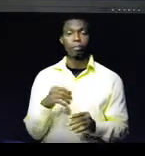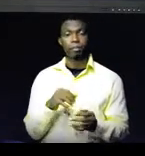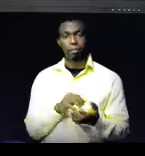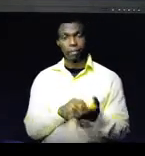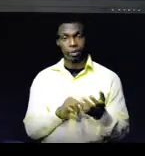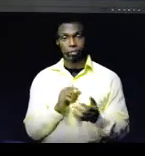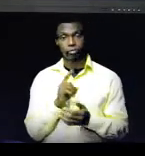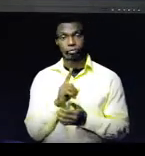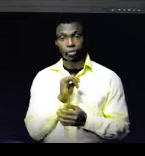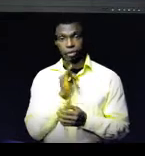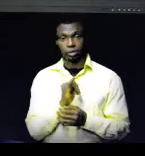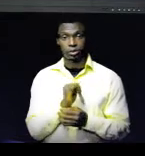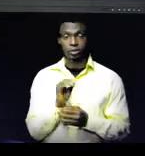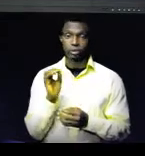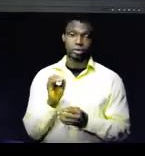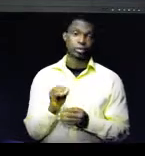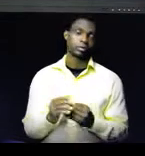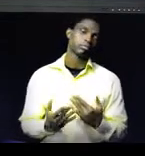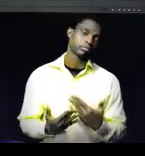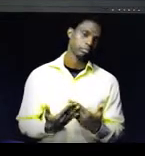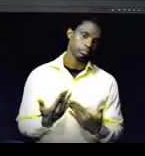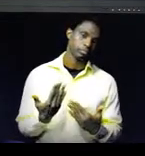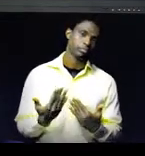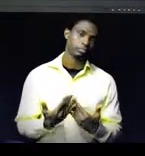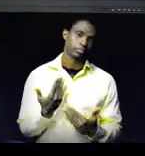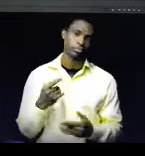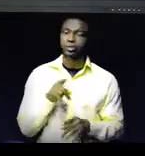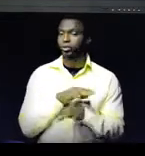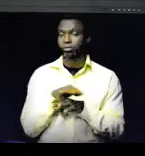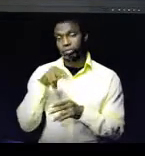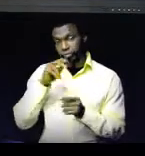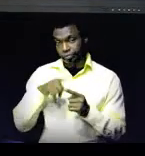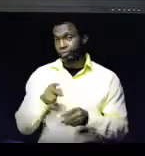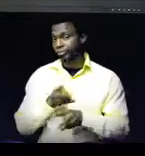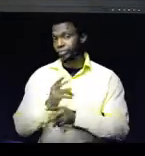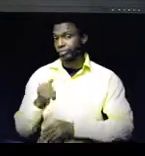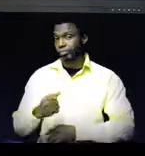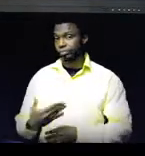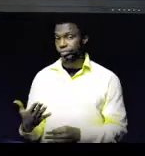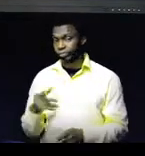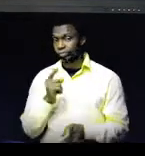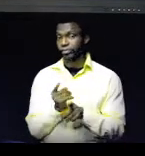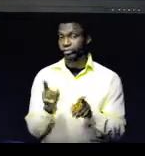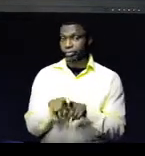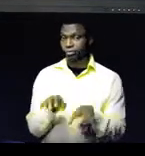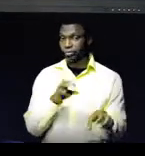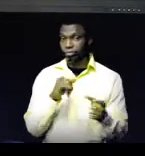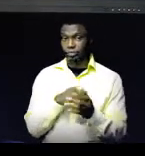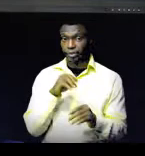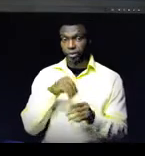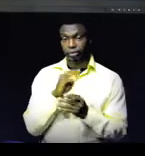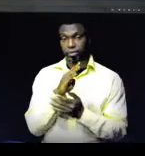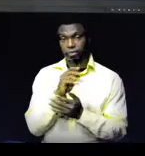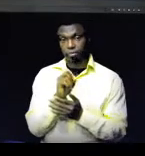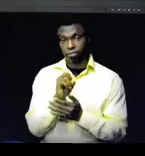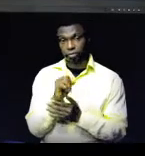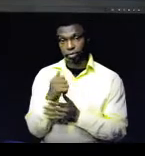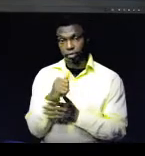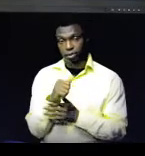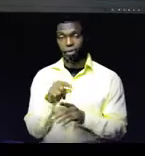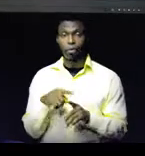minus 1 is 0. See, this one is simple. No need to borrow anything. It's just as you do it in base 10.